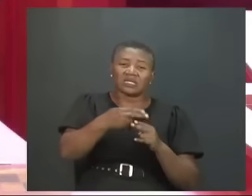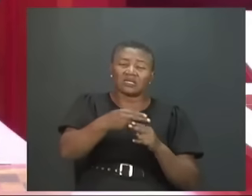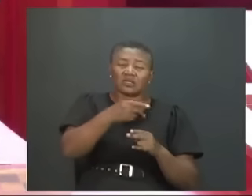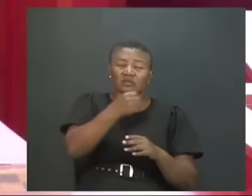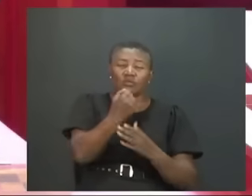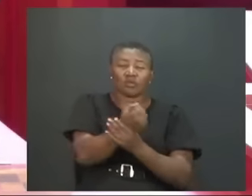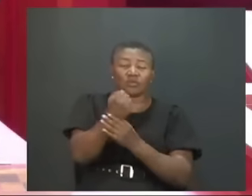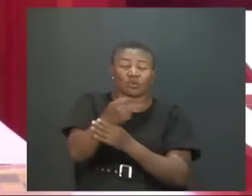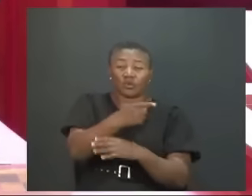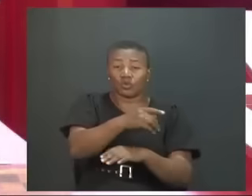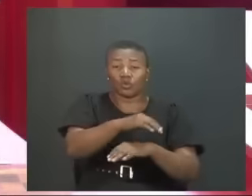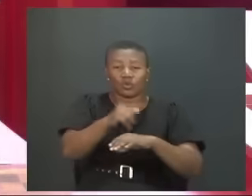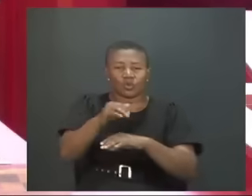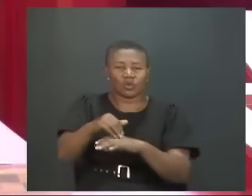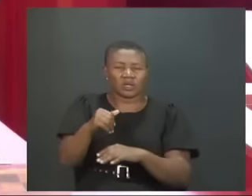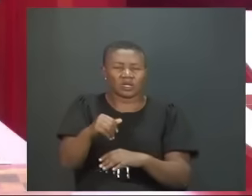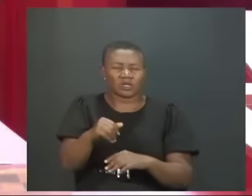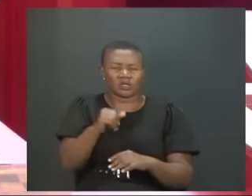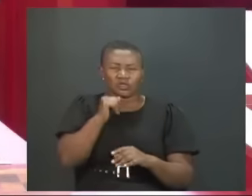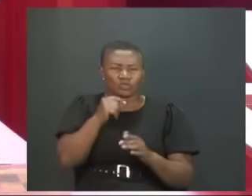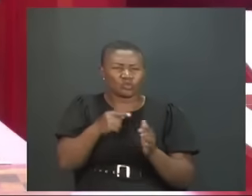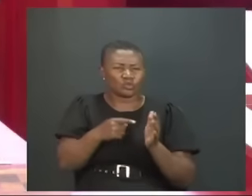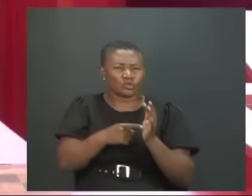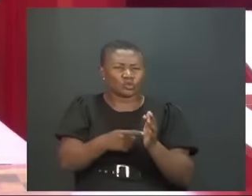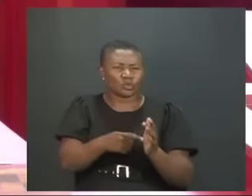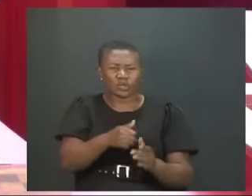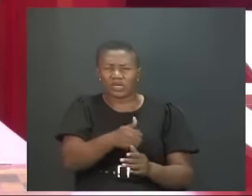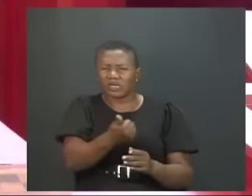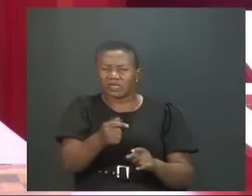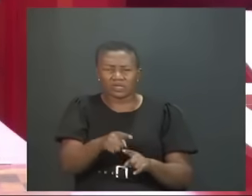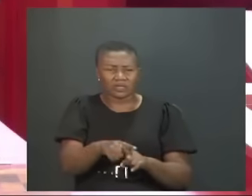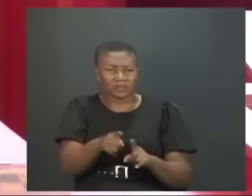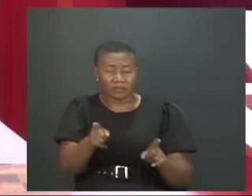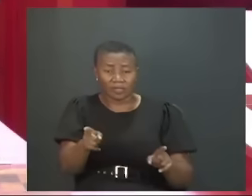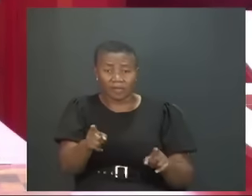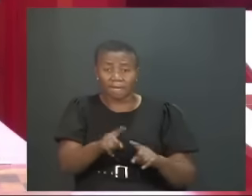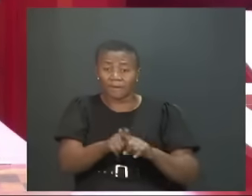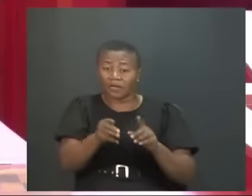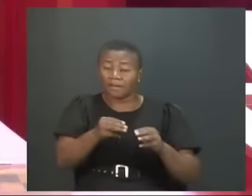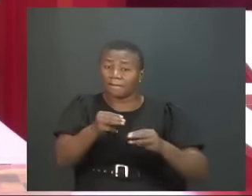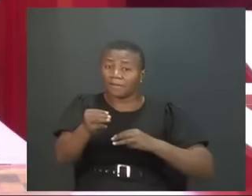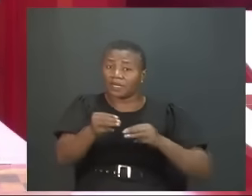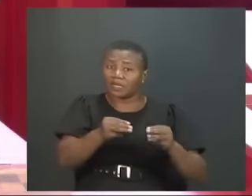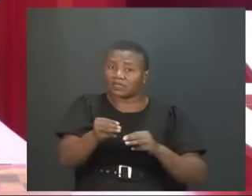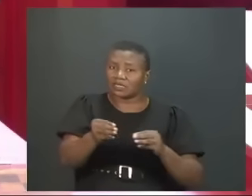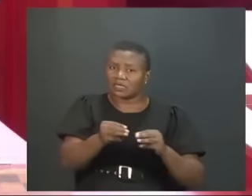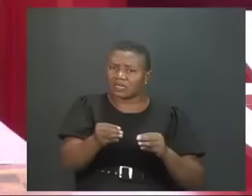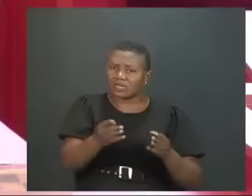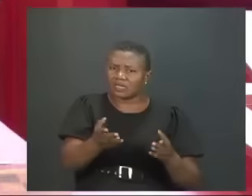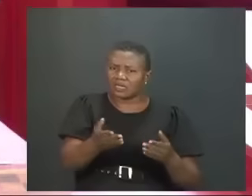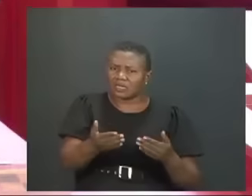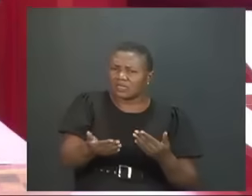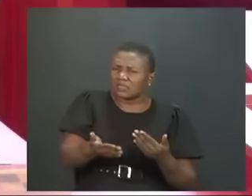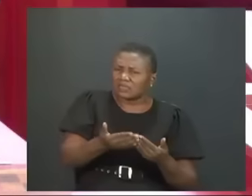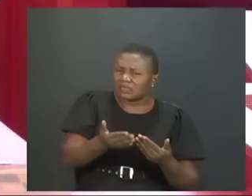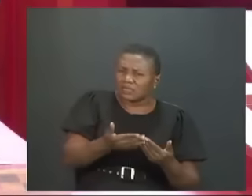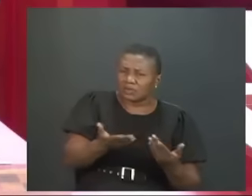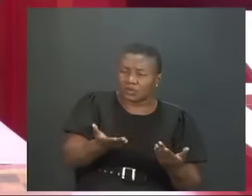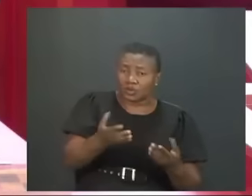don't really make a difference. The matter is so simple and so basic. The Supreme Court of Ghana has